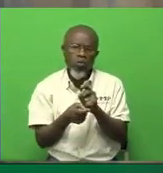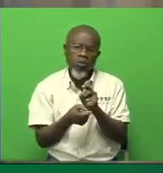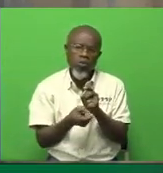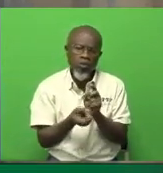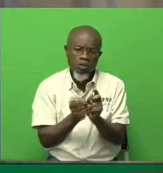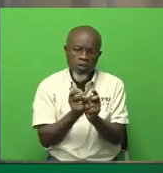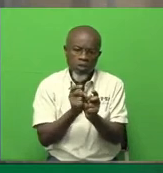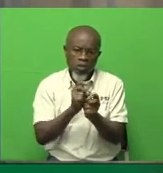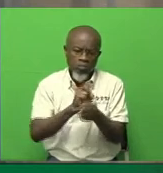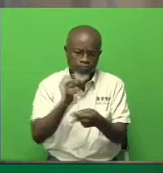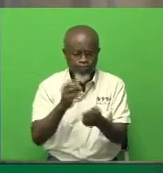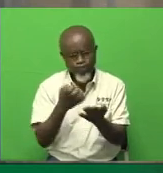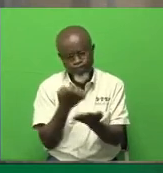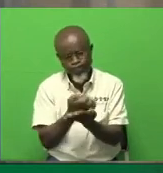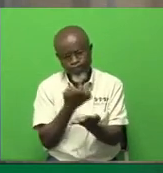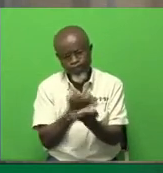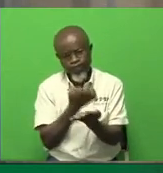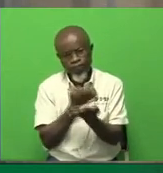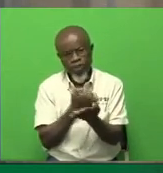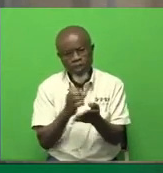more Revenue